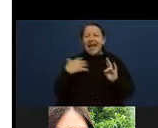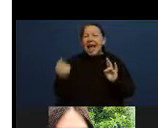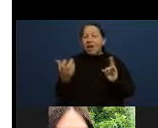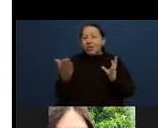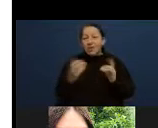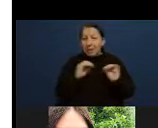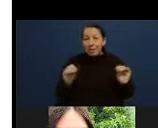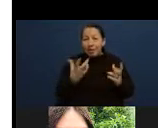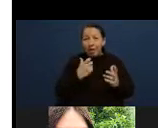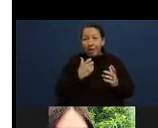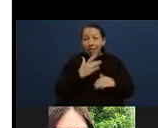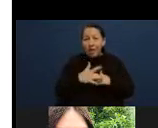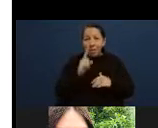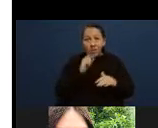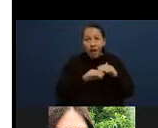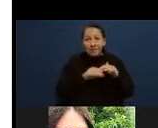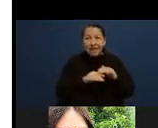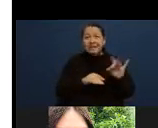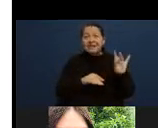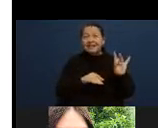communication barriers.